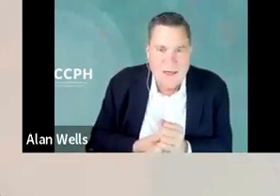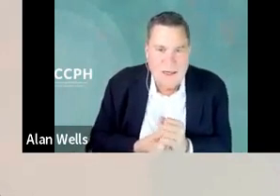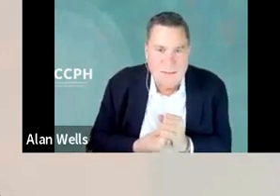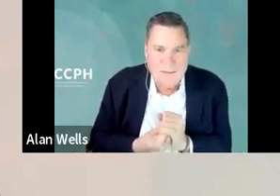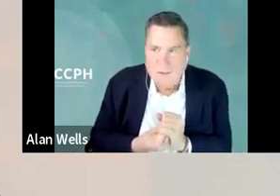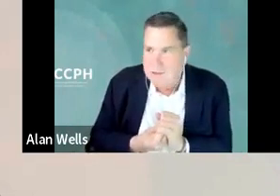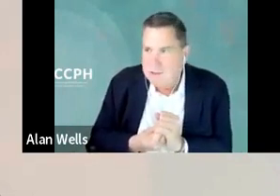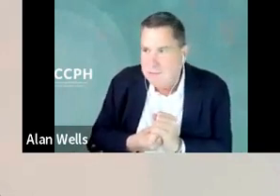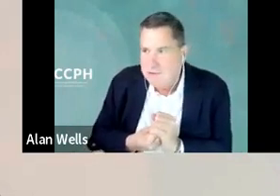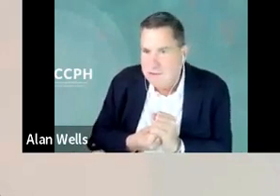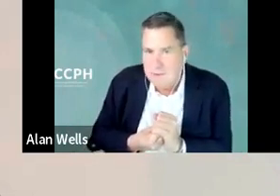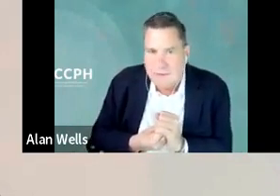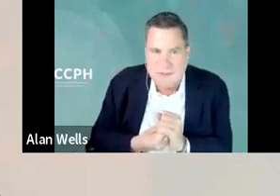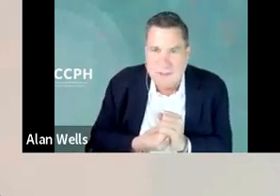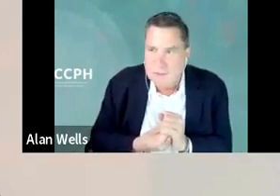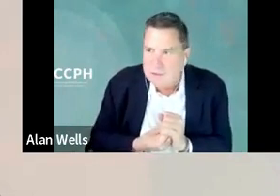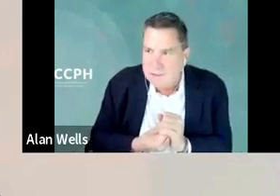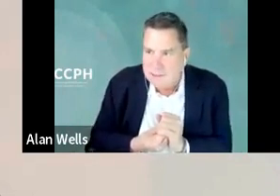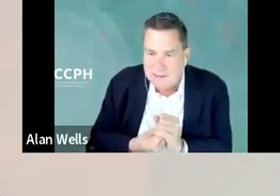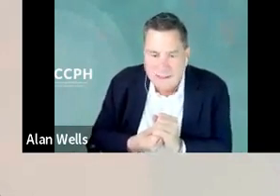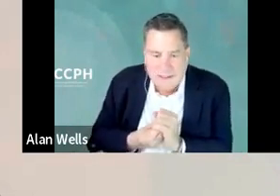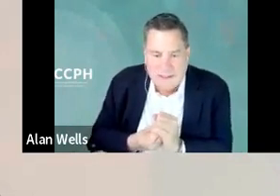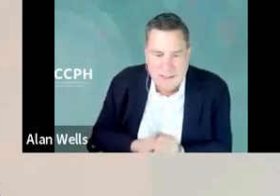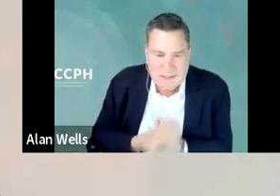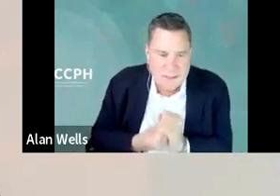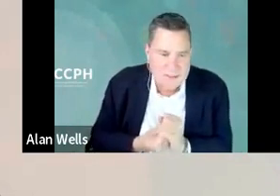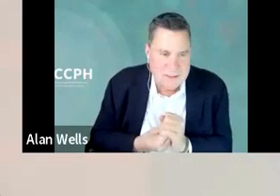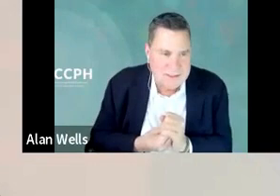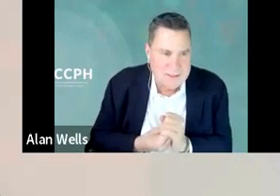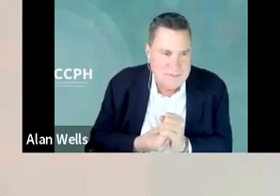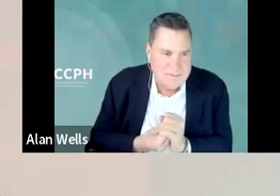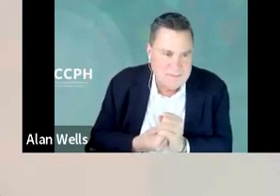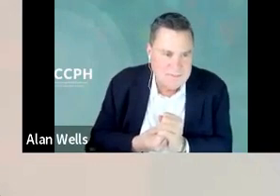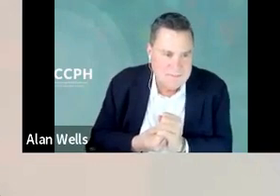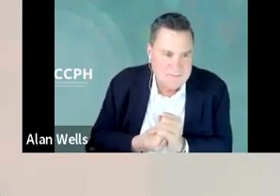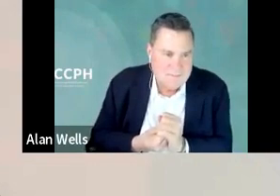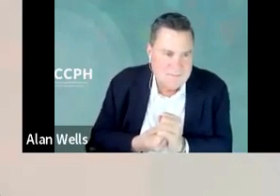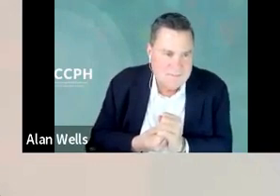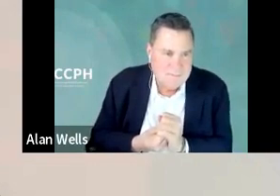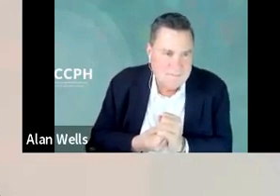know from the community groups in North Carolina. Next slide, please.